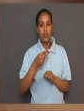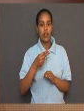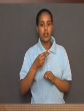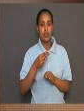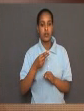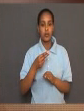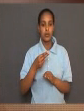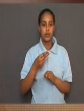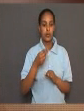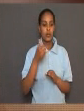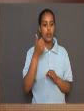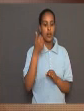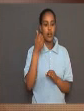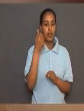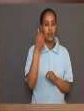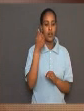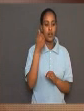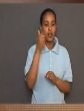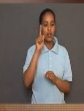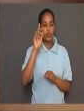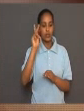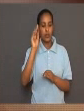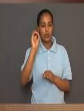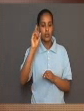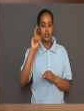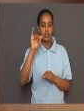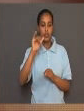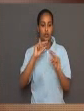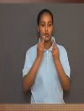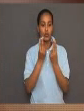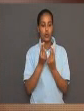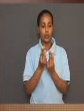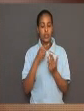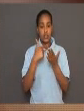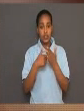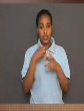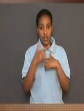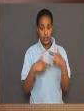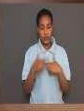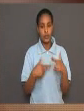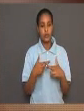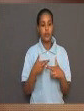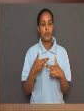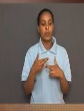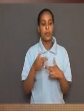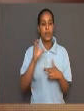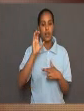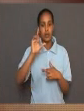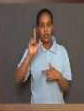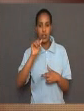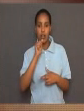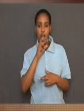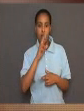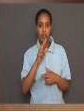alkoxy group to form esters as products. In this reaction, carboxylic acids